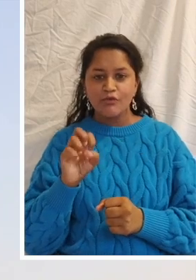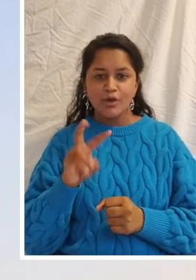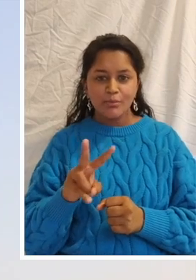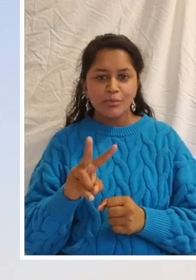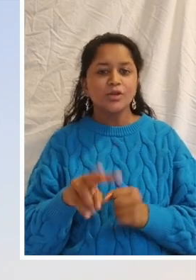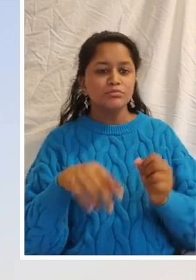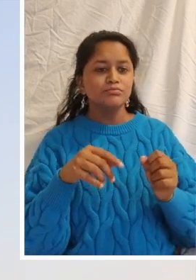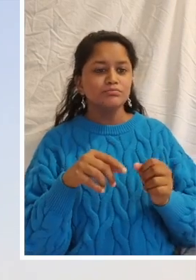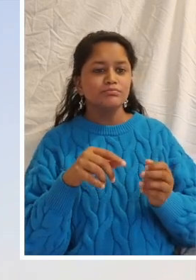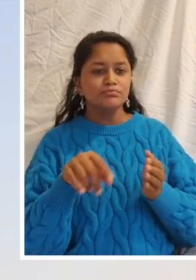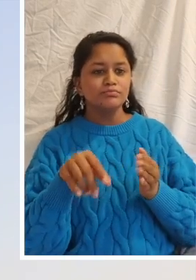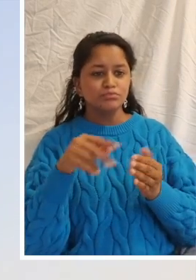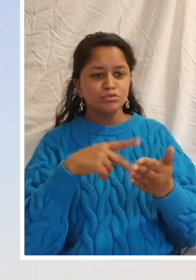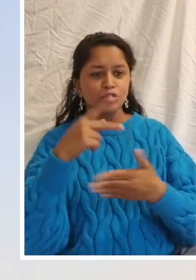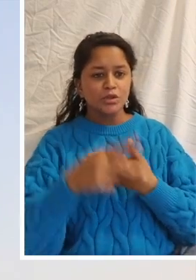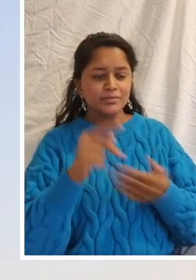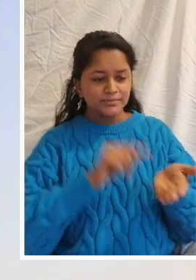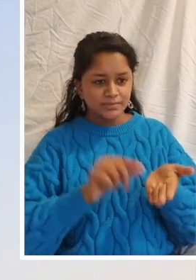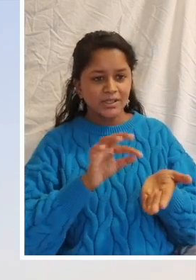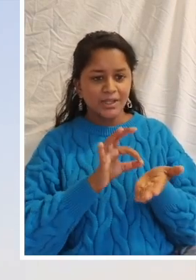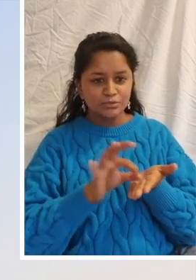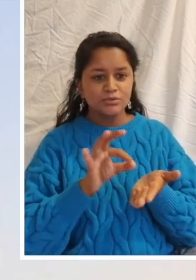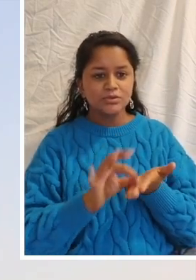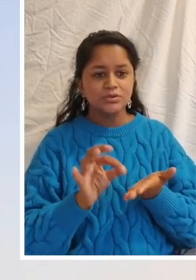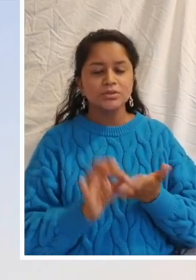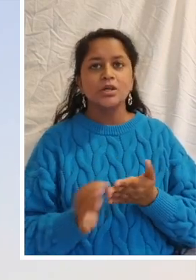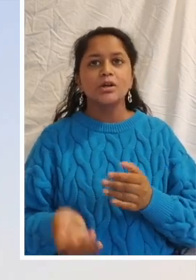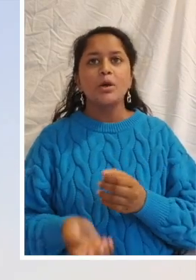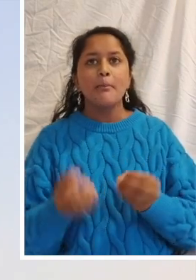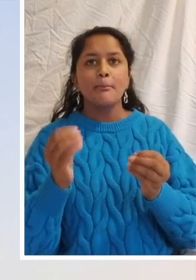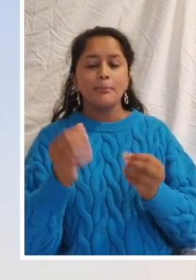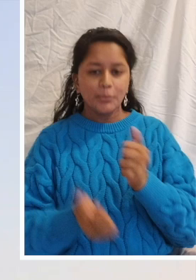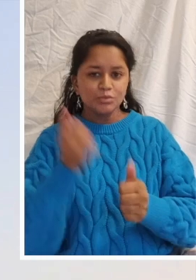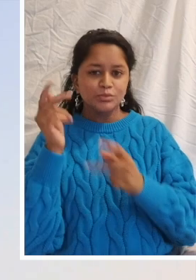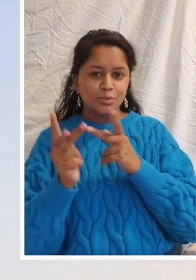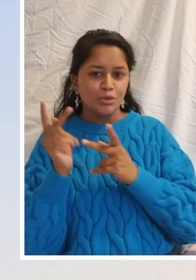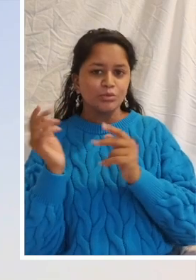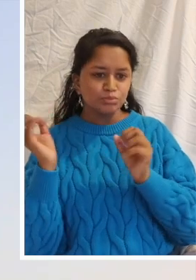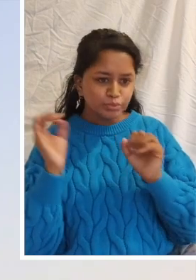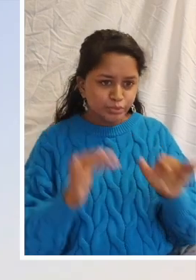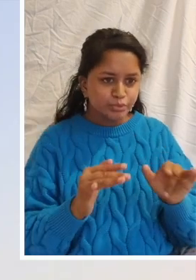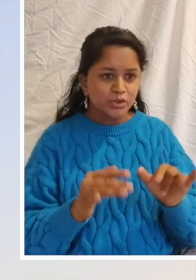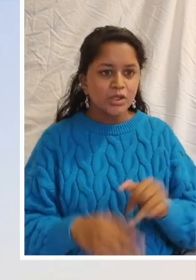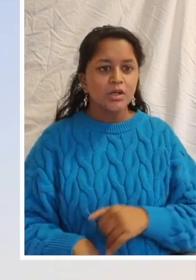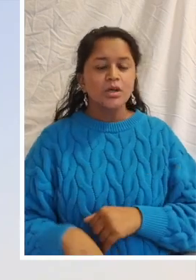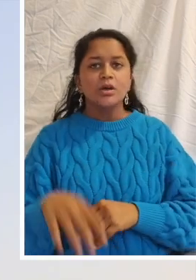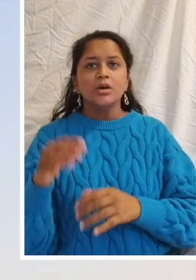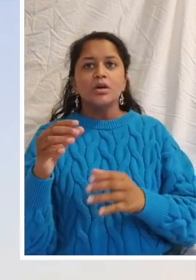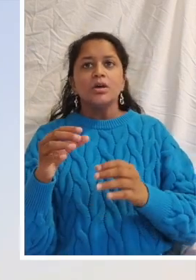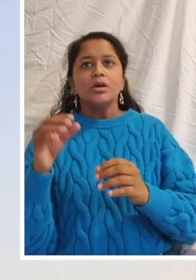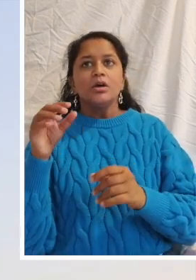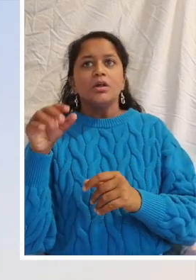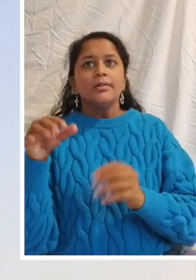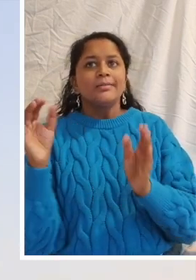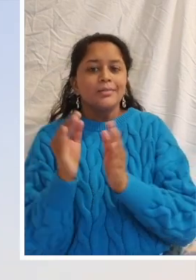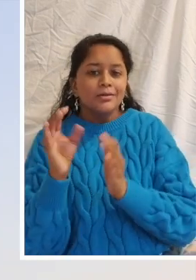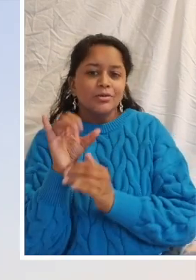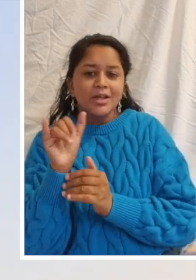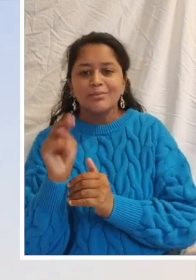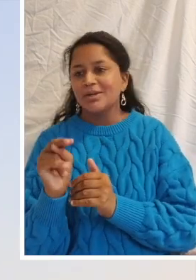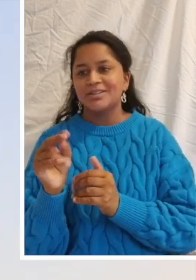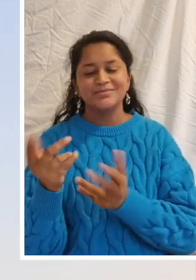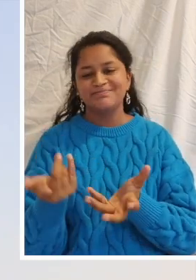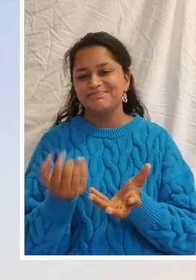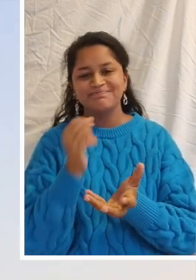November because that's when the most of the residents have returned to Little Cayman. In the Brac, the bat house program